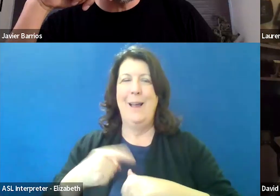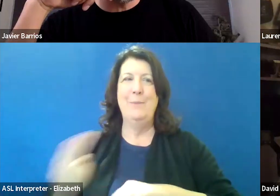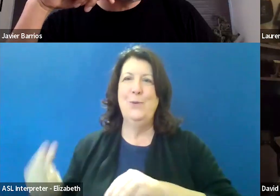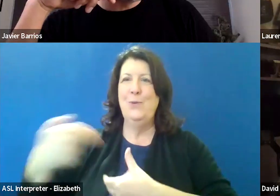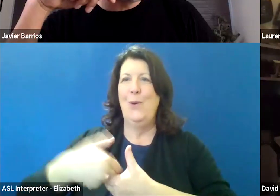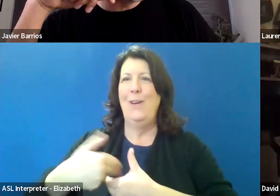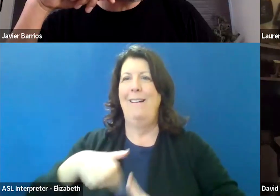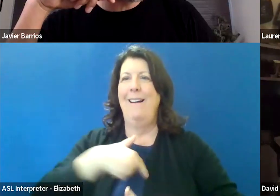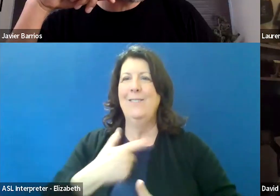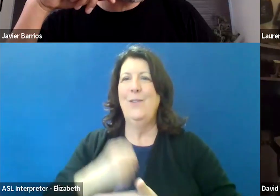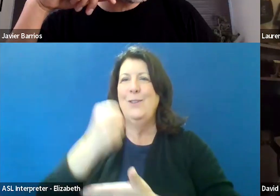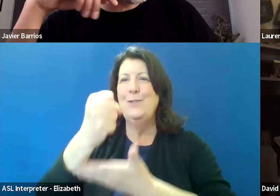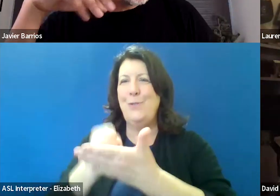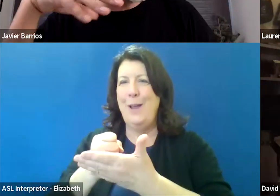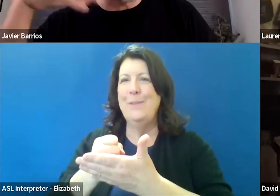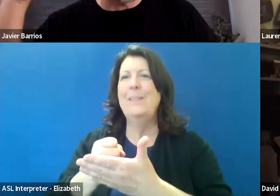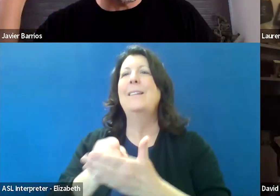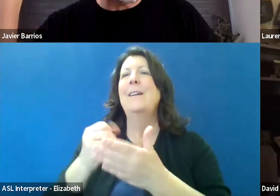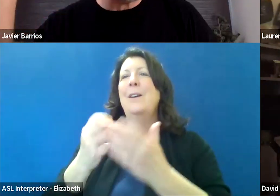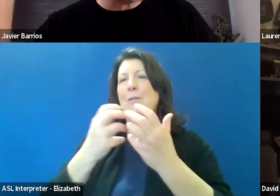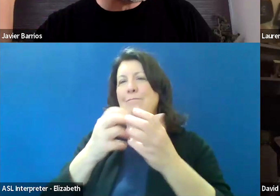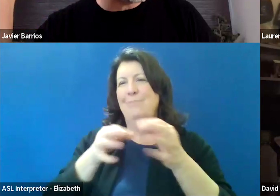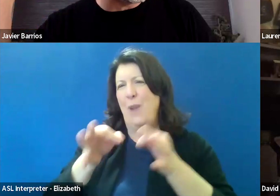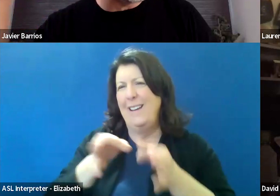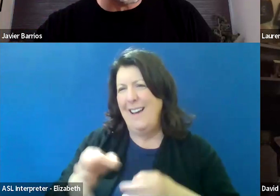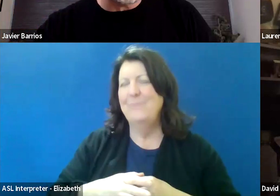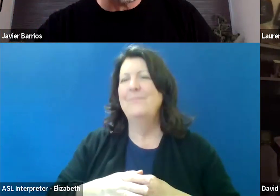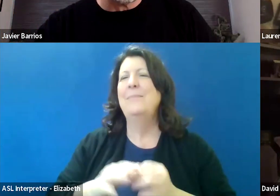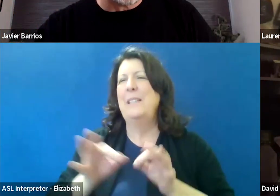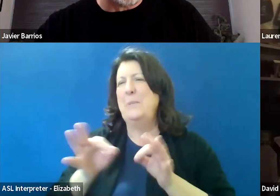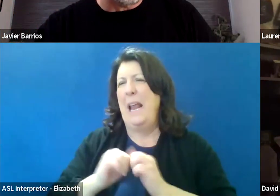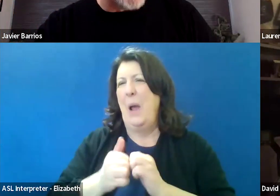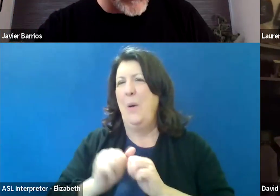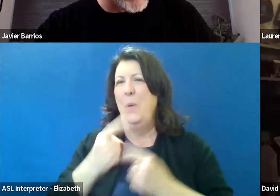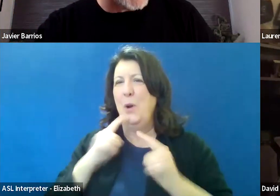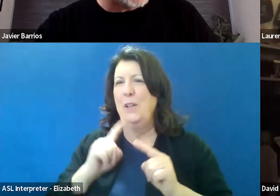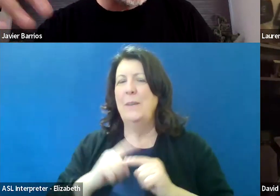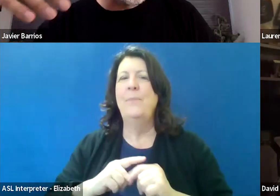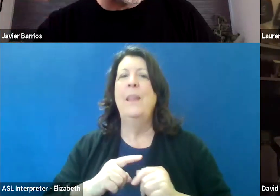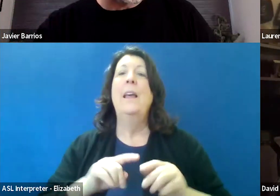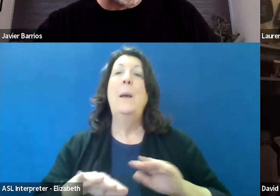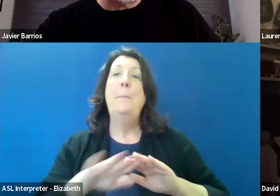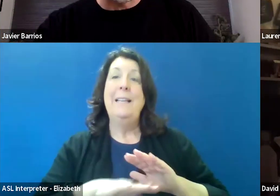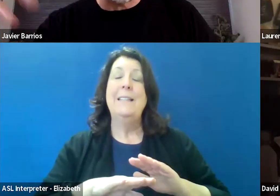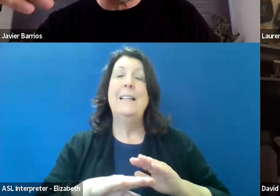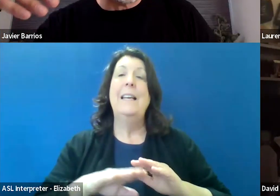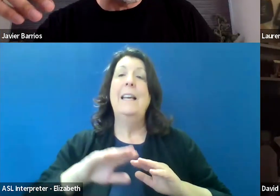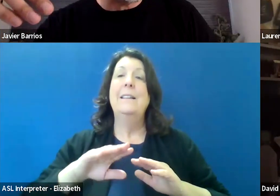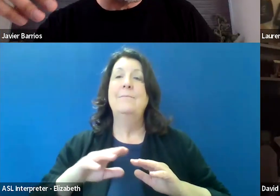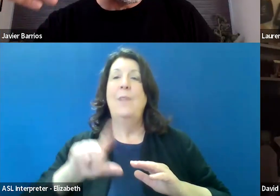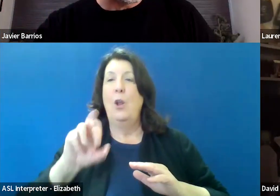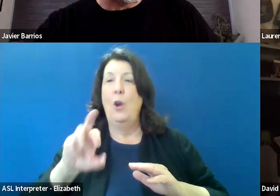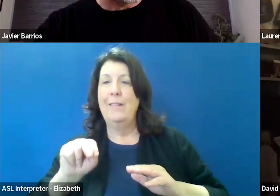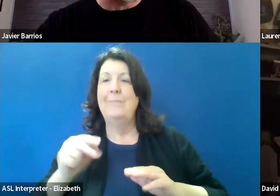too, but this is how it works. So basically, Lauren and I sit down virtually with a writer and talk at